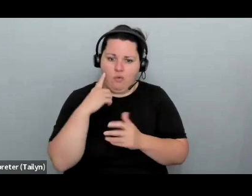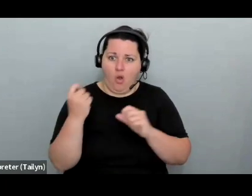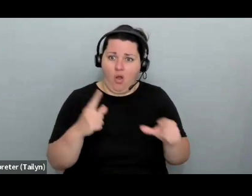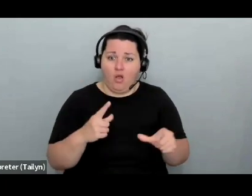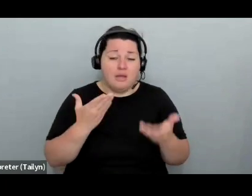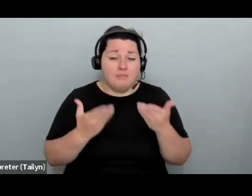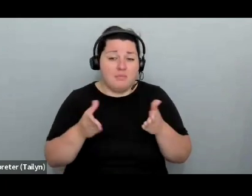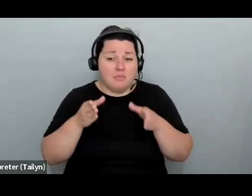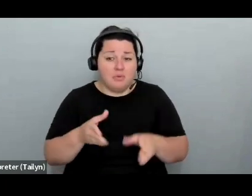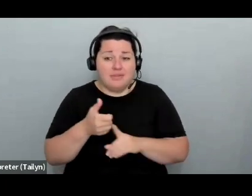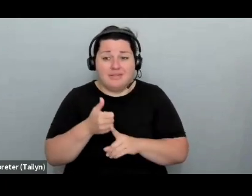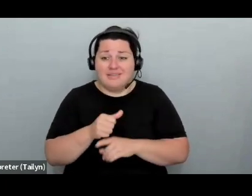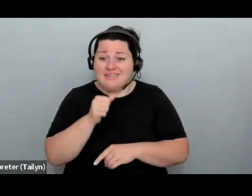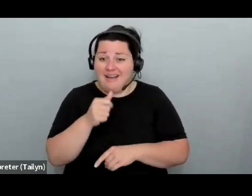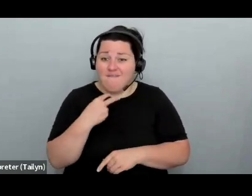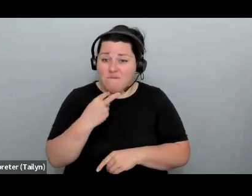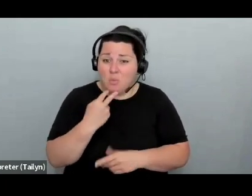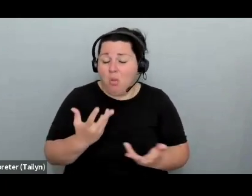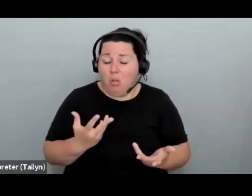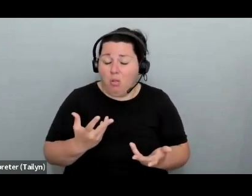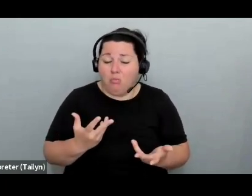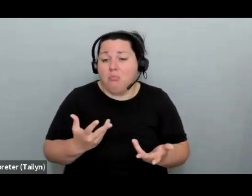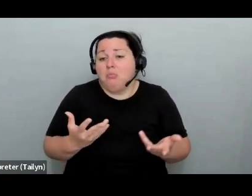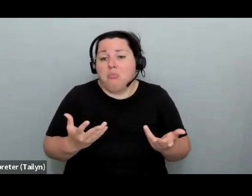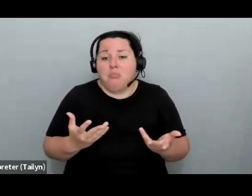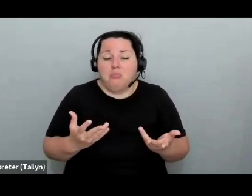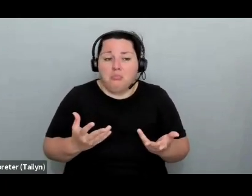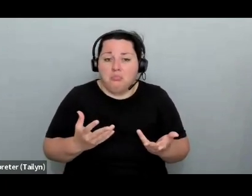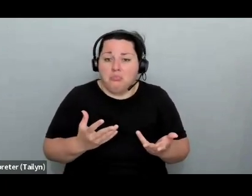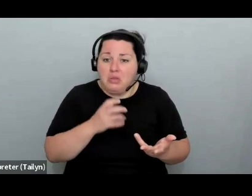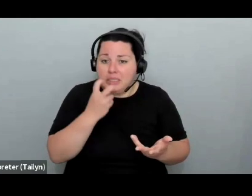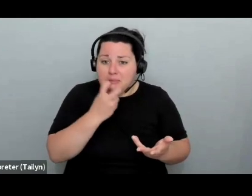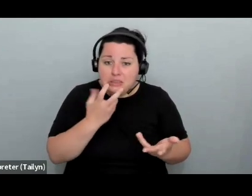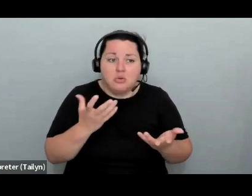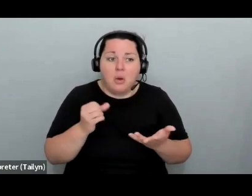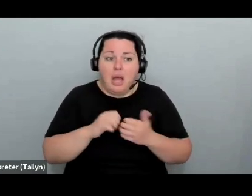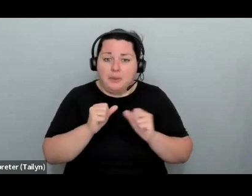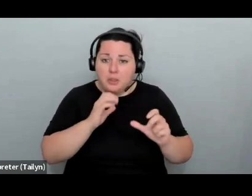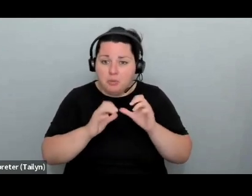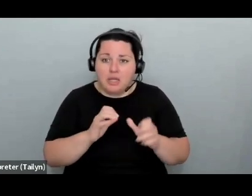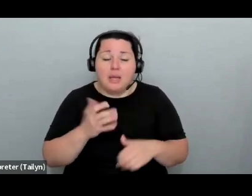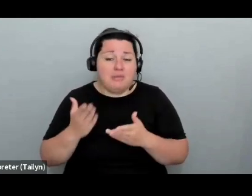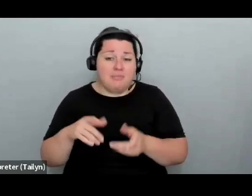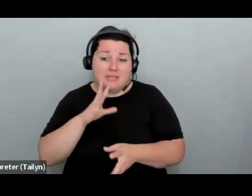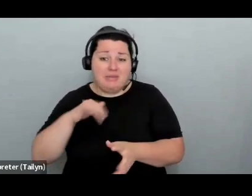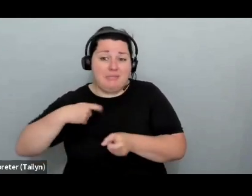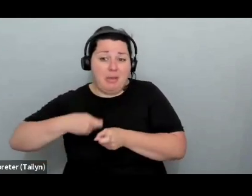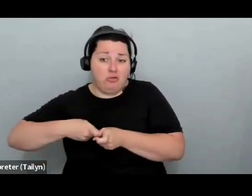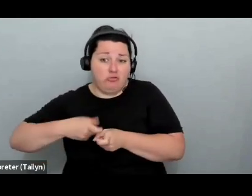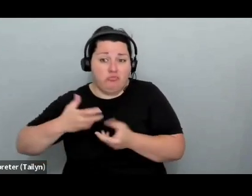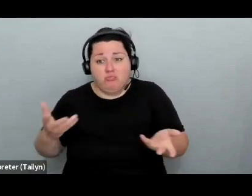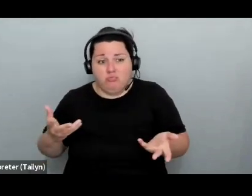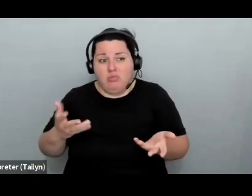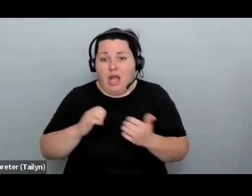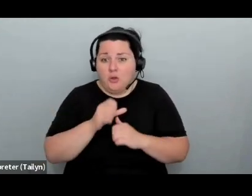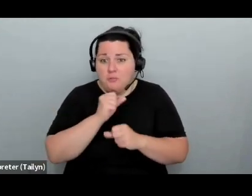have an individual that is nonverbal? How can you make sure that you're communicating? What if you have an individual that's Spanish speaking? How do you make sure? And